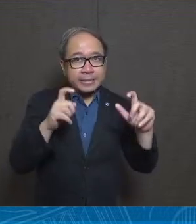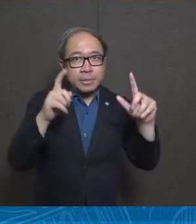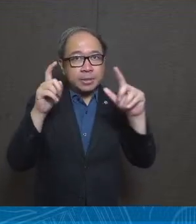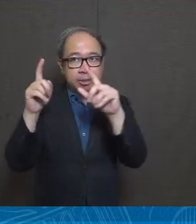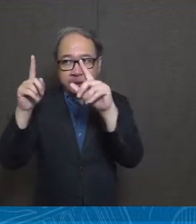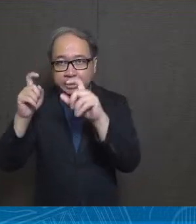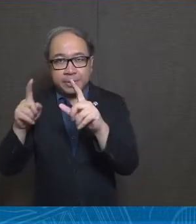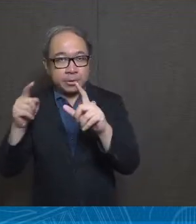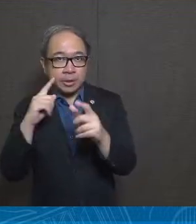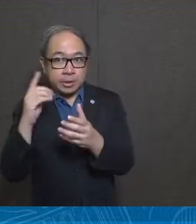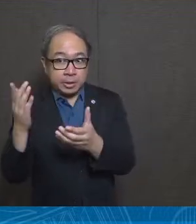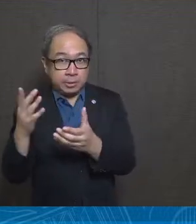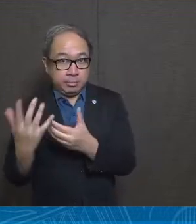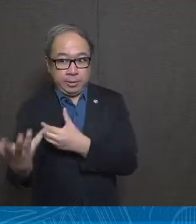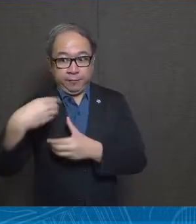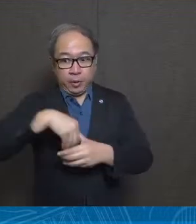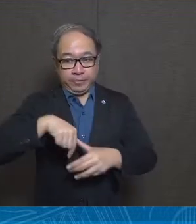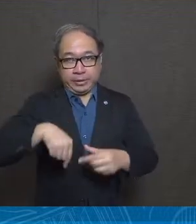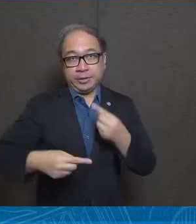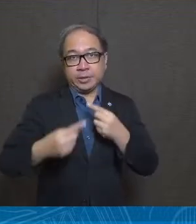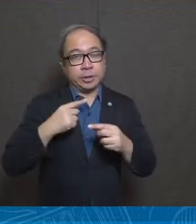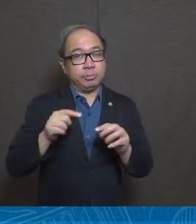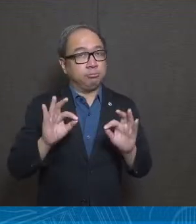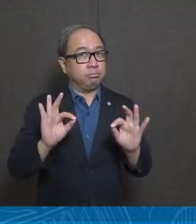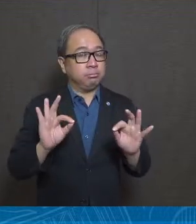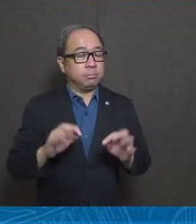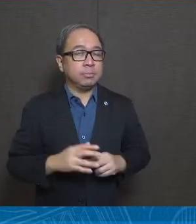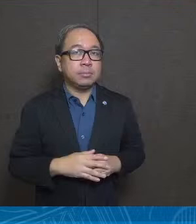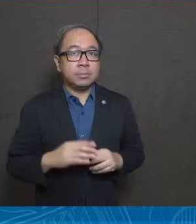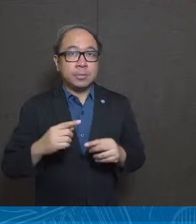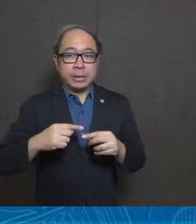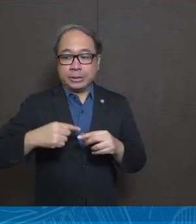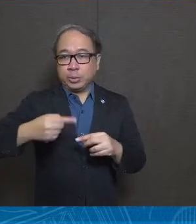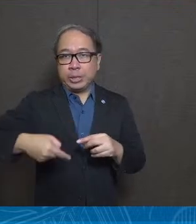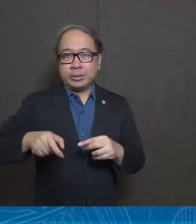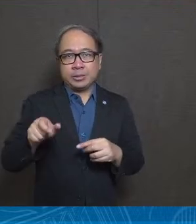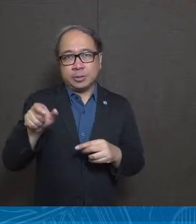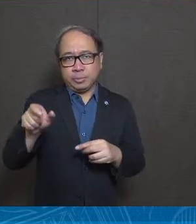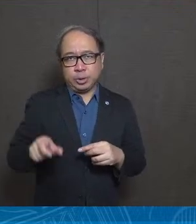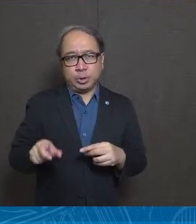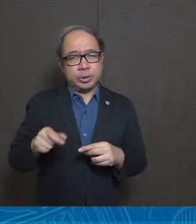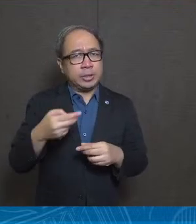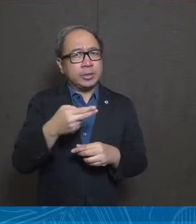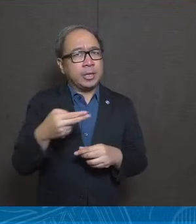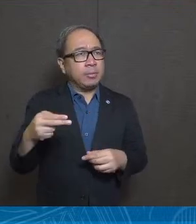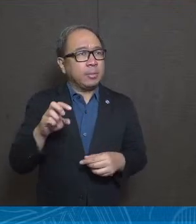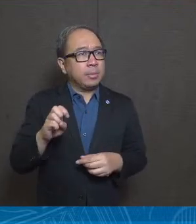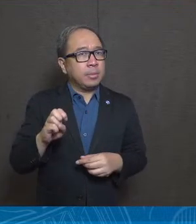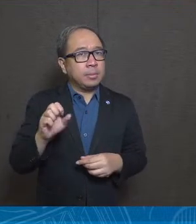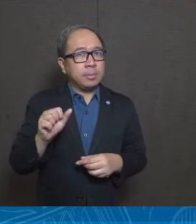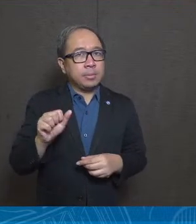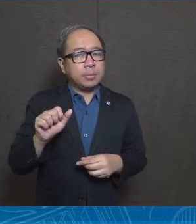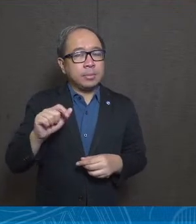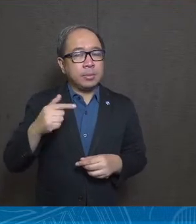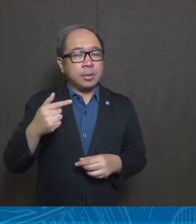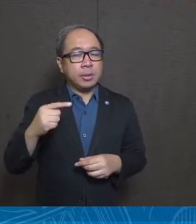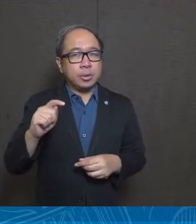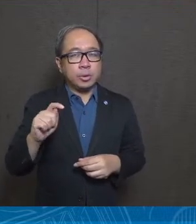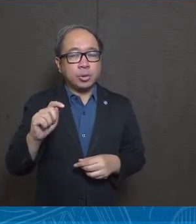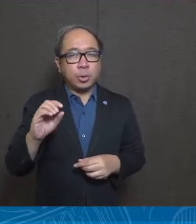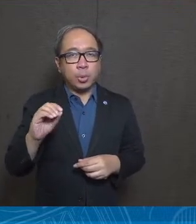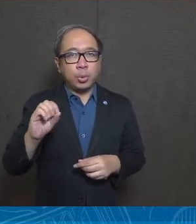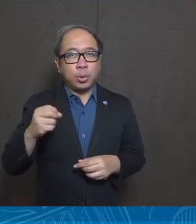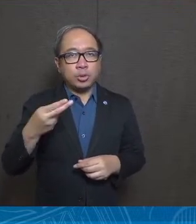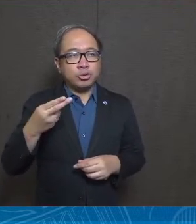the discussion. I think that's excellent. So our next speaker is Mr. Satoshi Nagoro. He's the